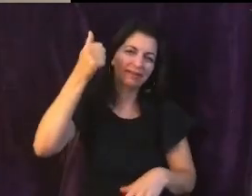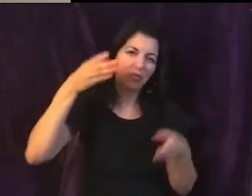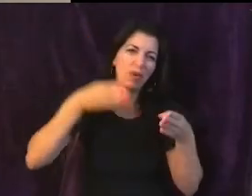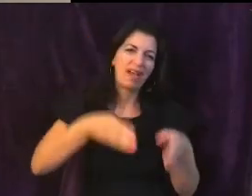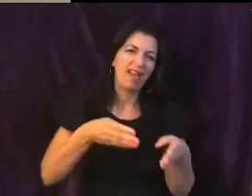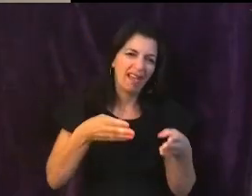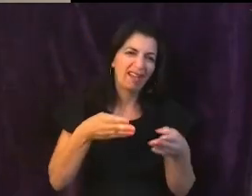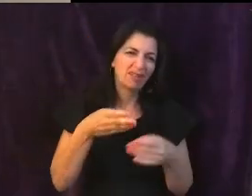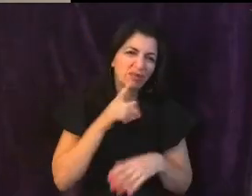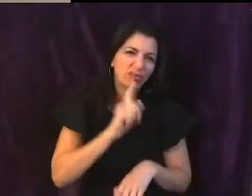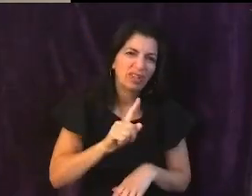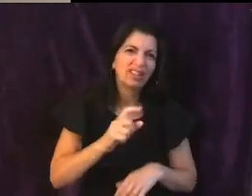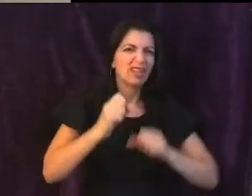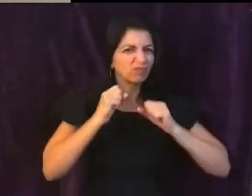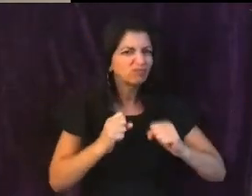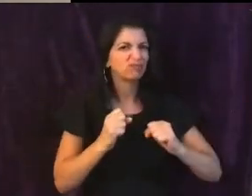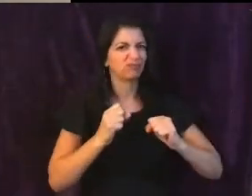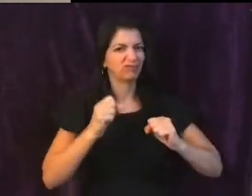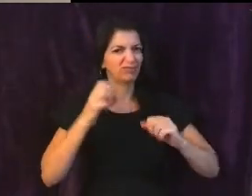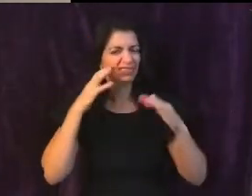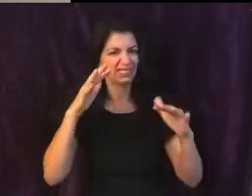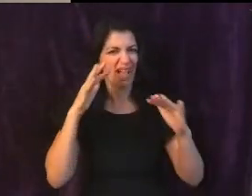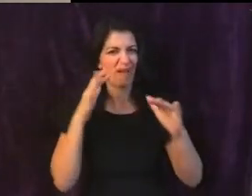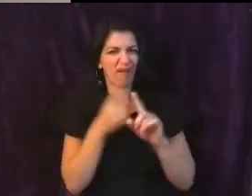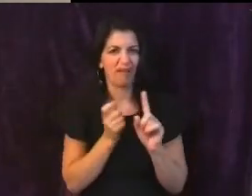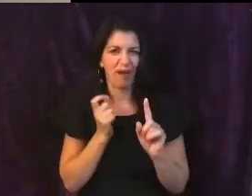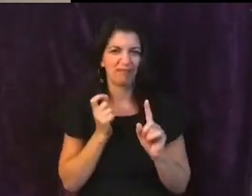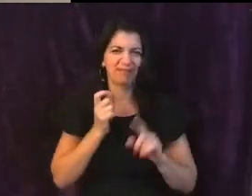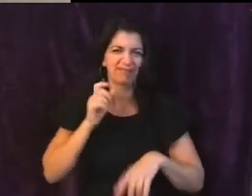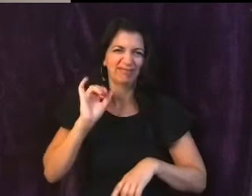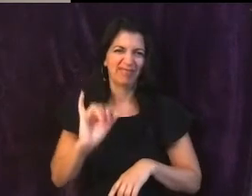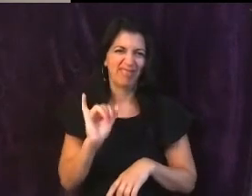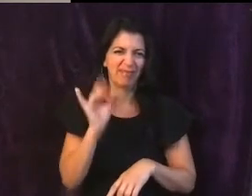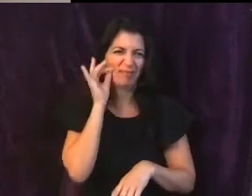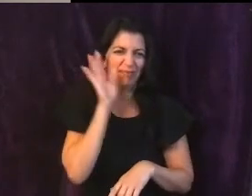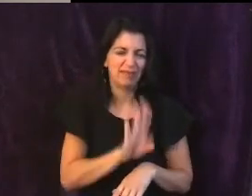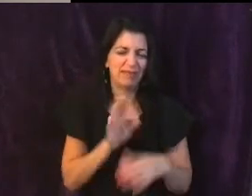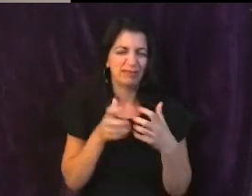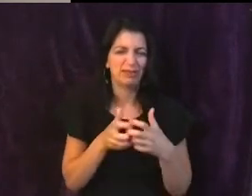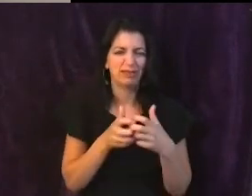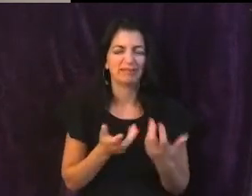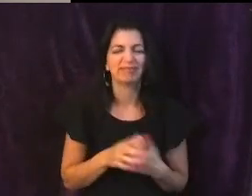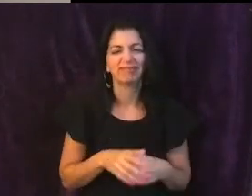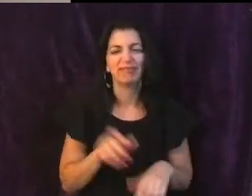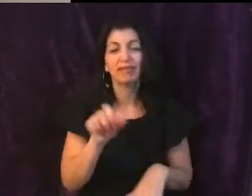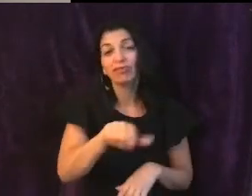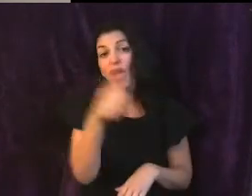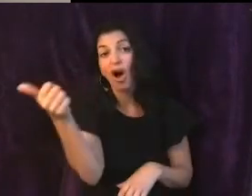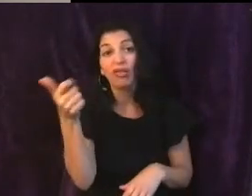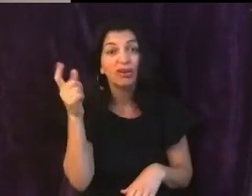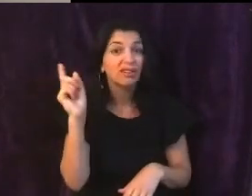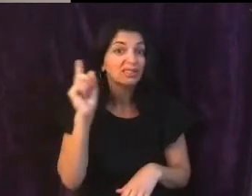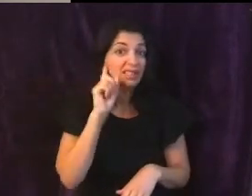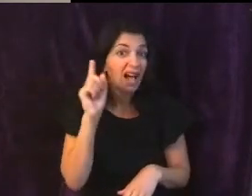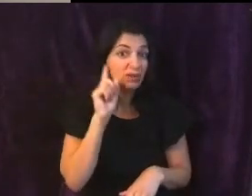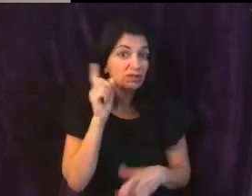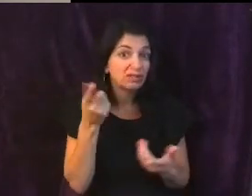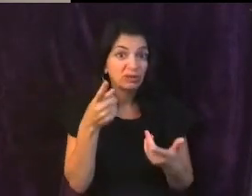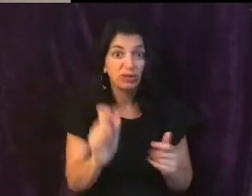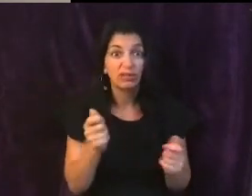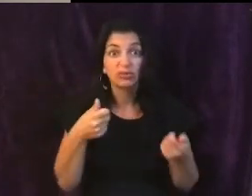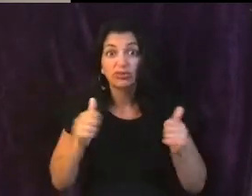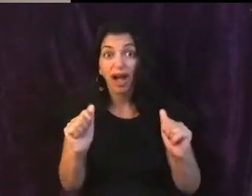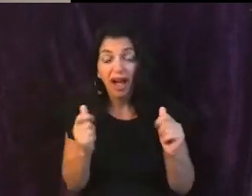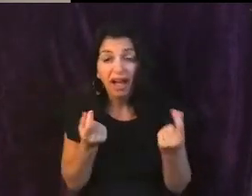out of this bad boy. Some other ways you might want to consider exploring different sounds you can get with your bee machine are changing